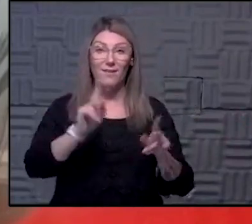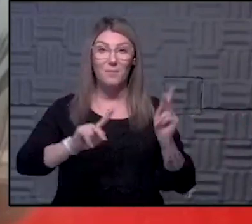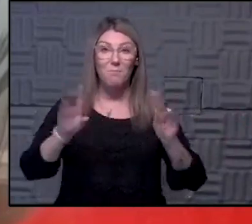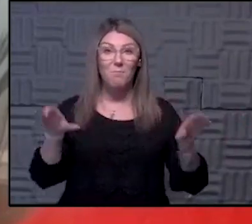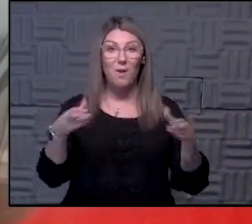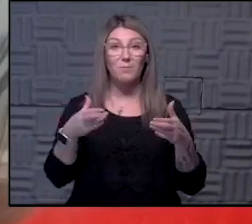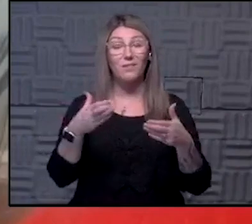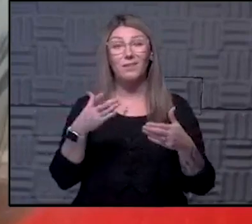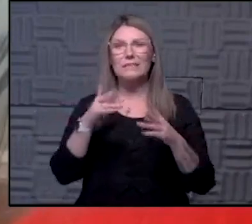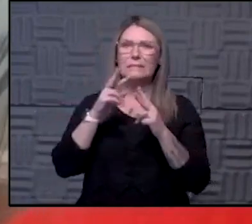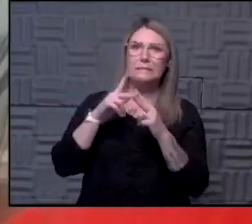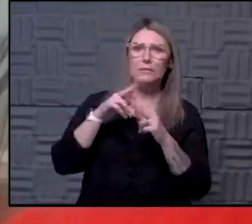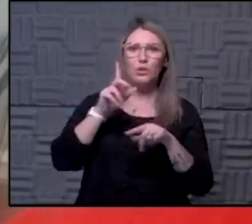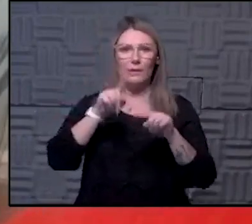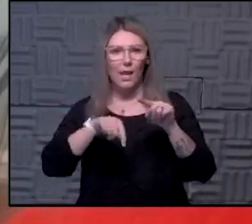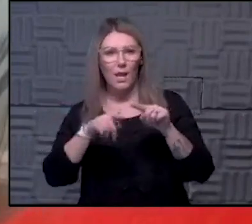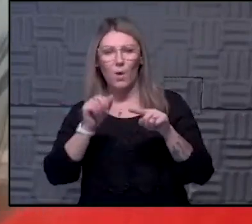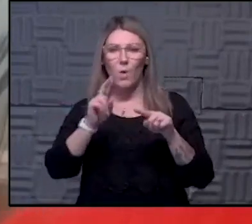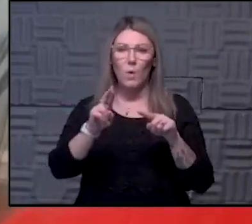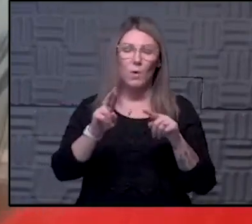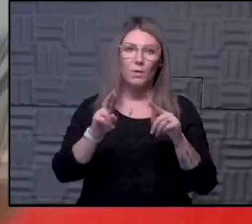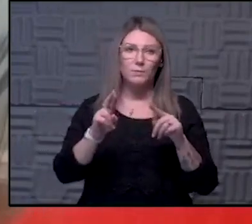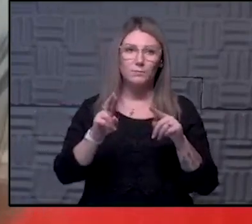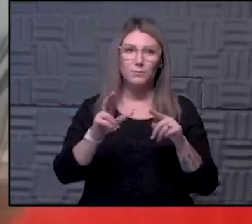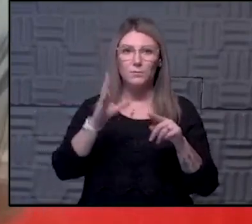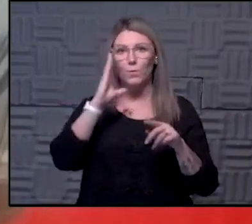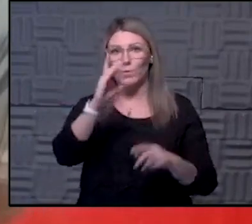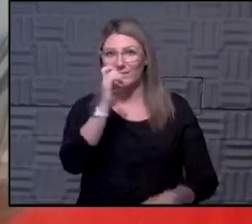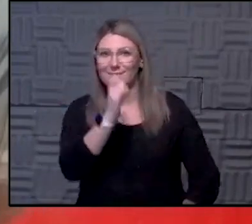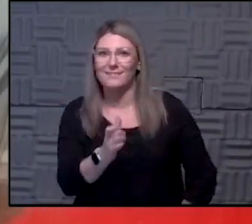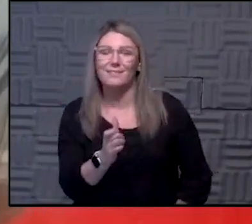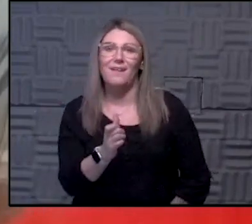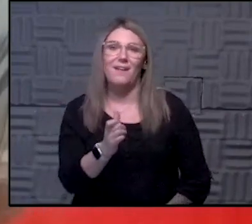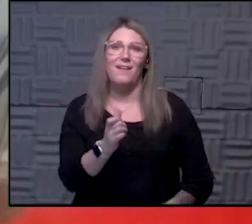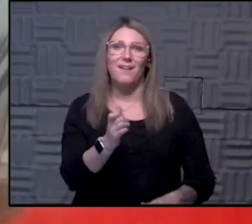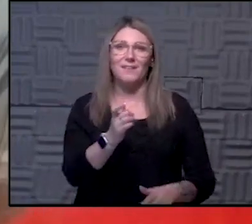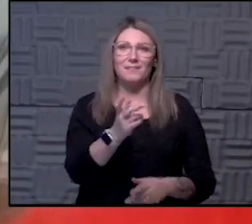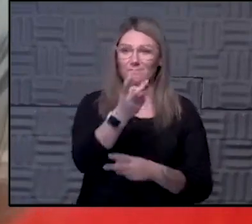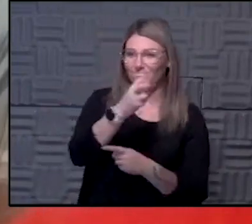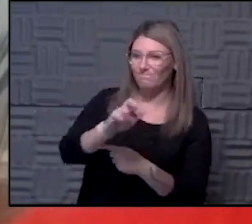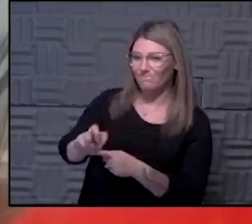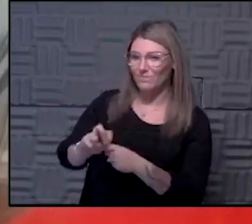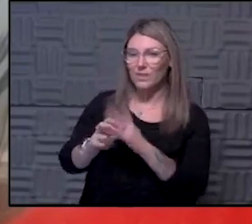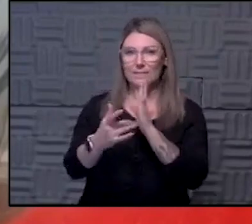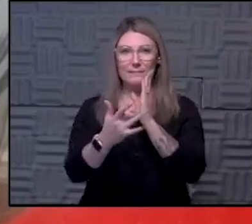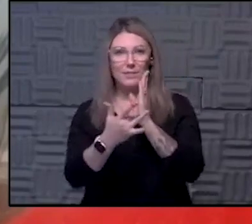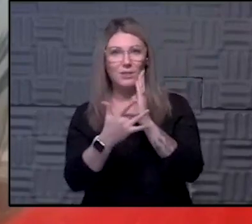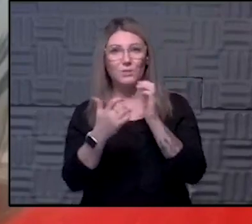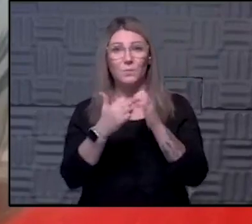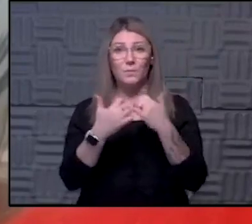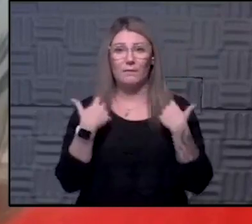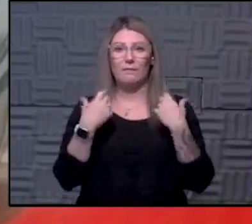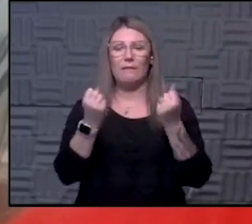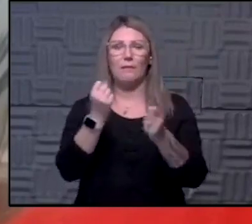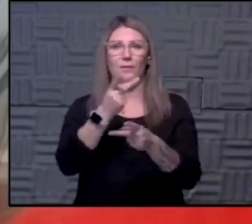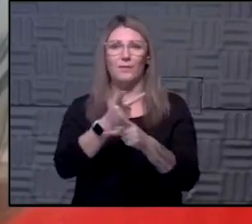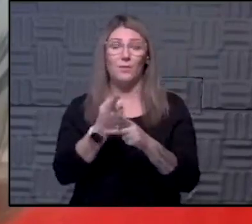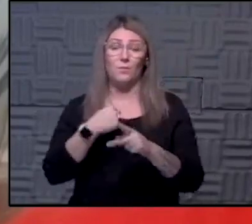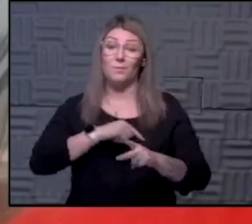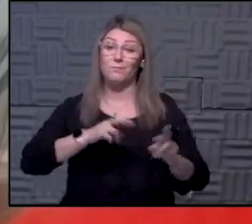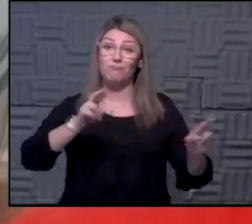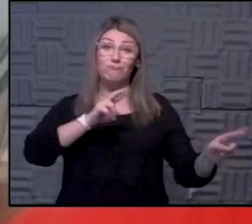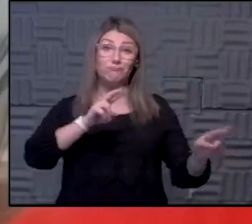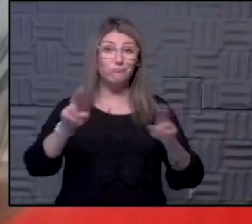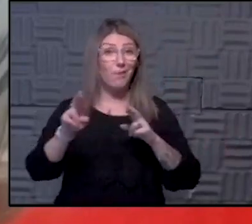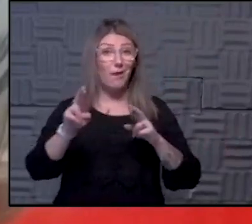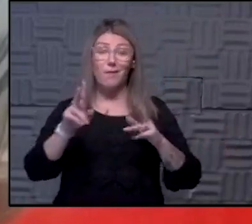either cannot or in some cases will not choose to integrate technology with their healthcare. We are ready to come to